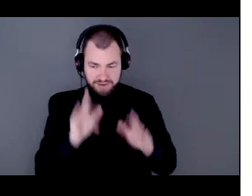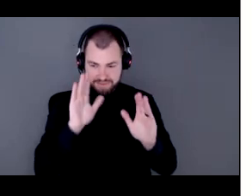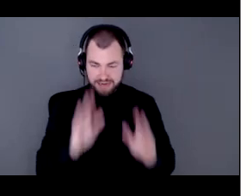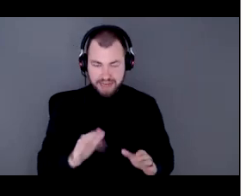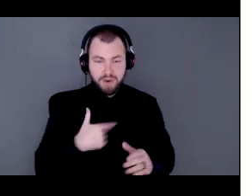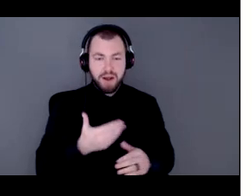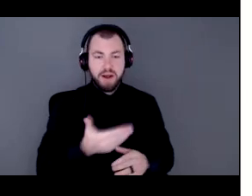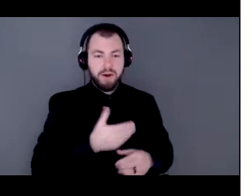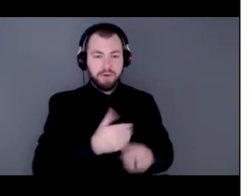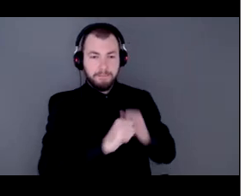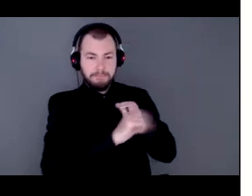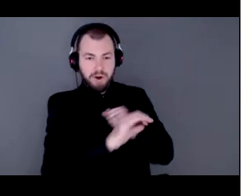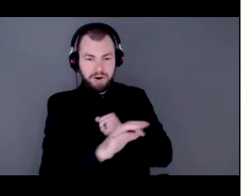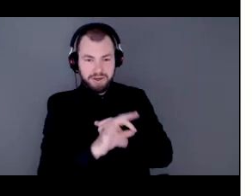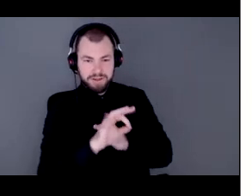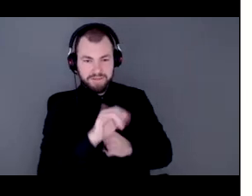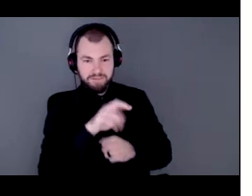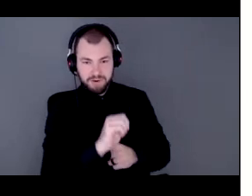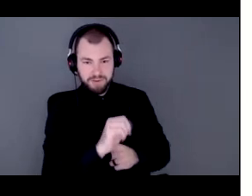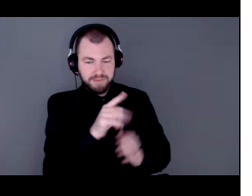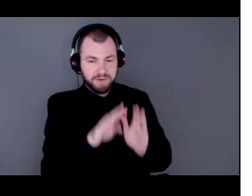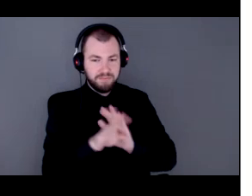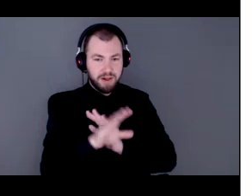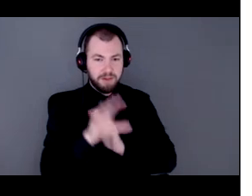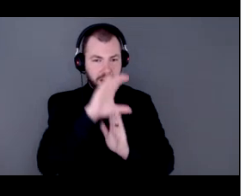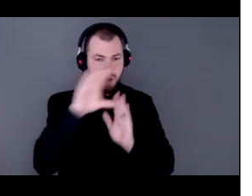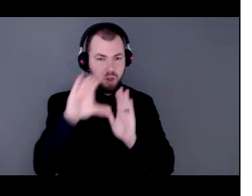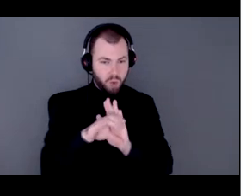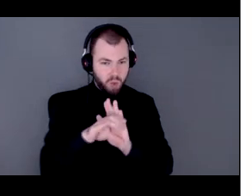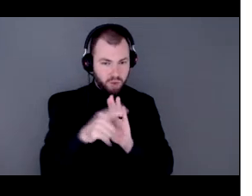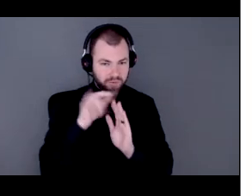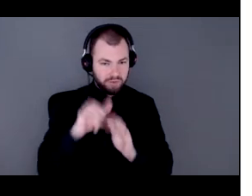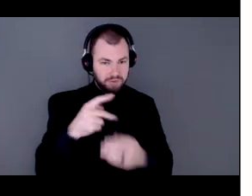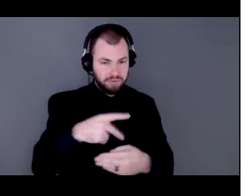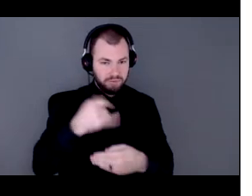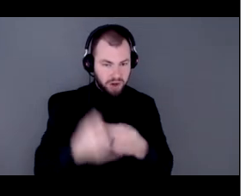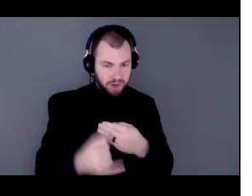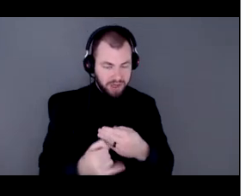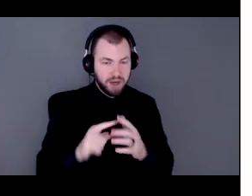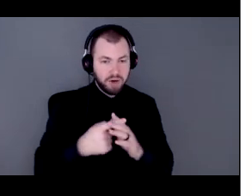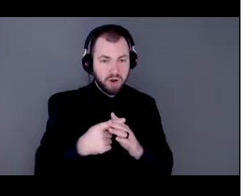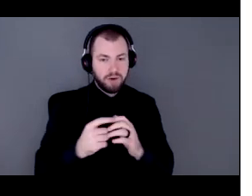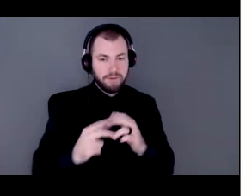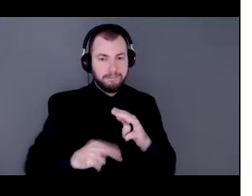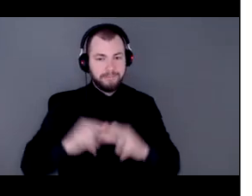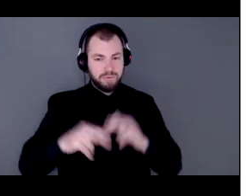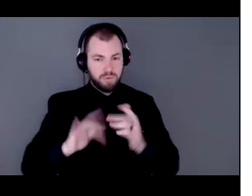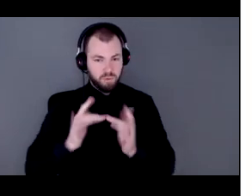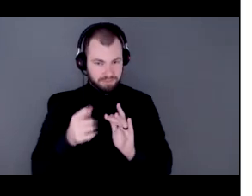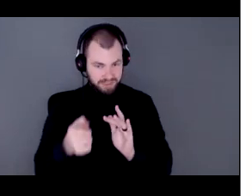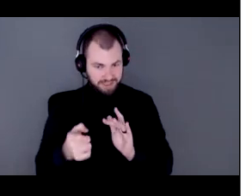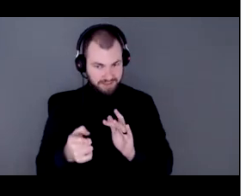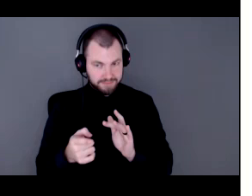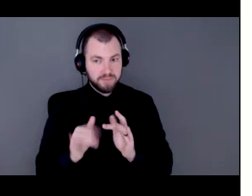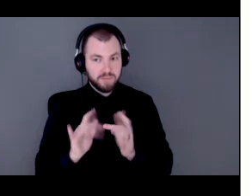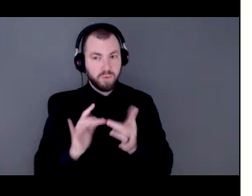to develop a logo for the project and start building out a website. That website will